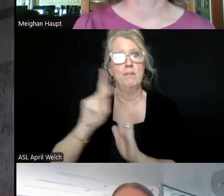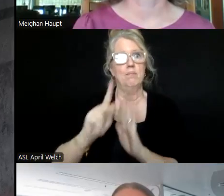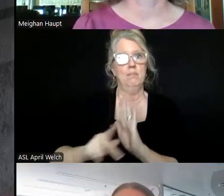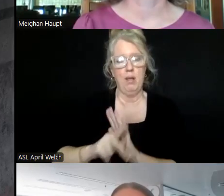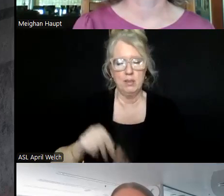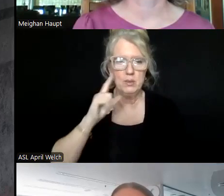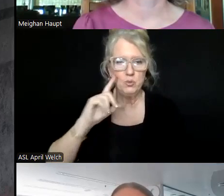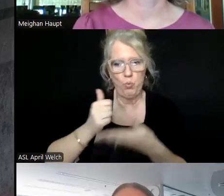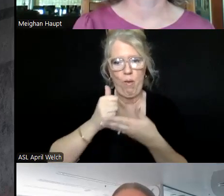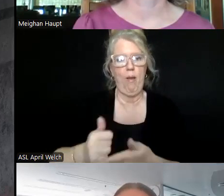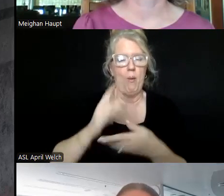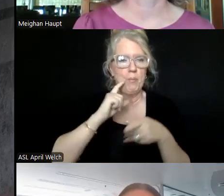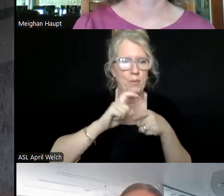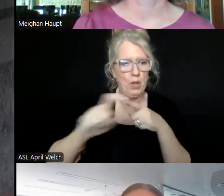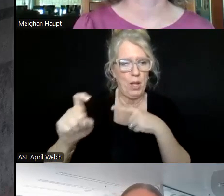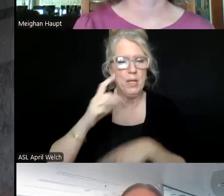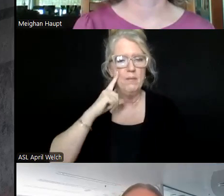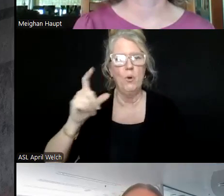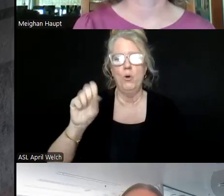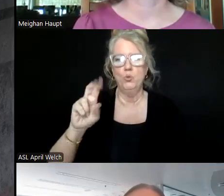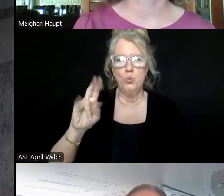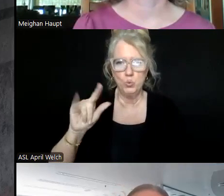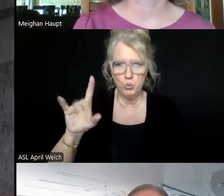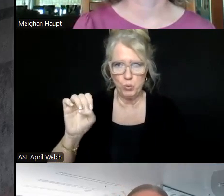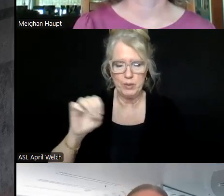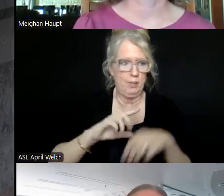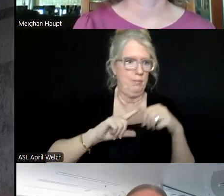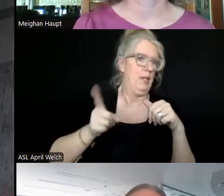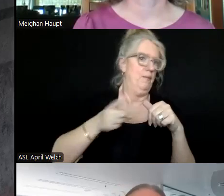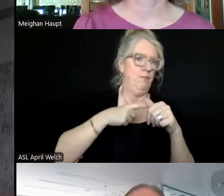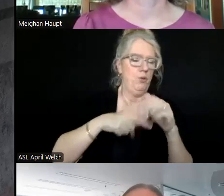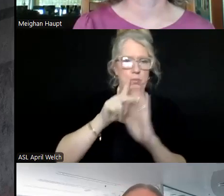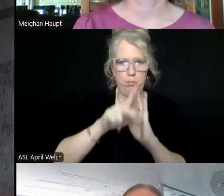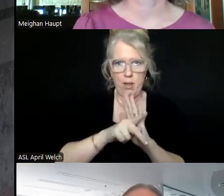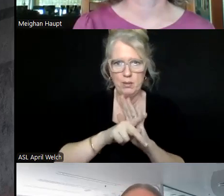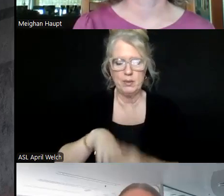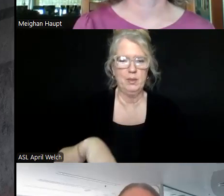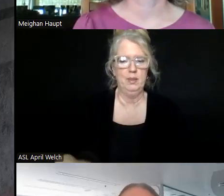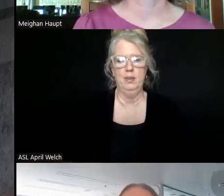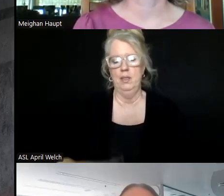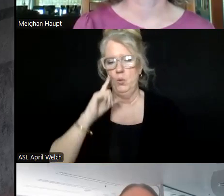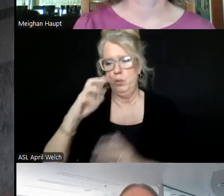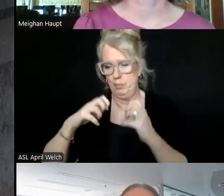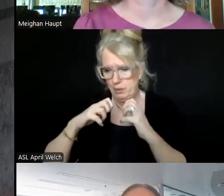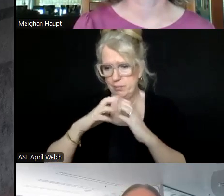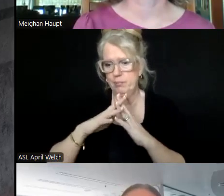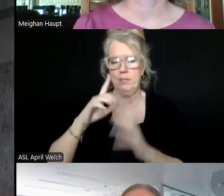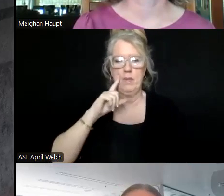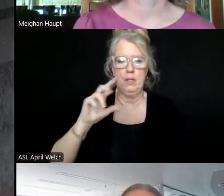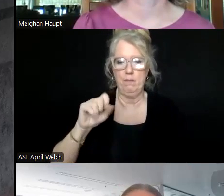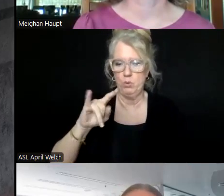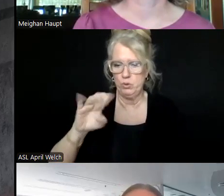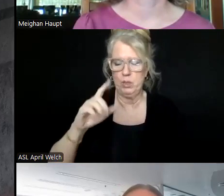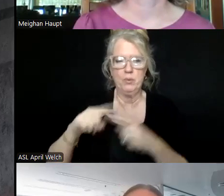for helping callers at imminent risk for suicide, which was the first policy of its kind nationally to be implemented for suicide